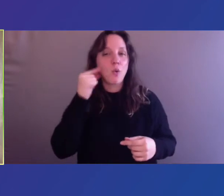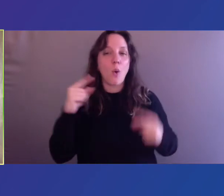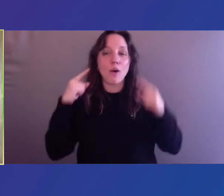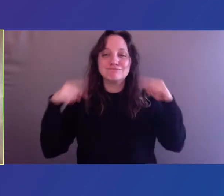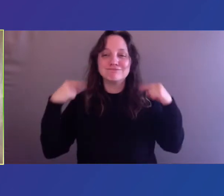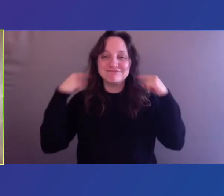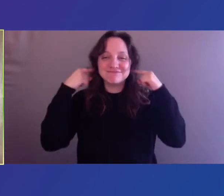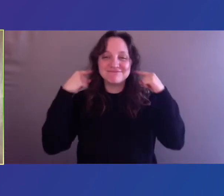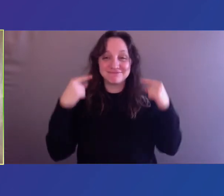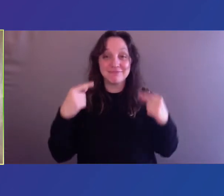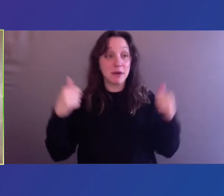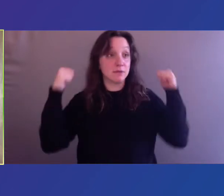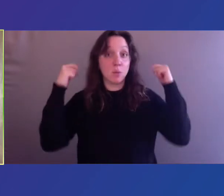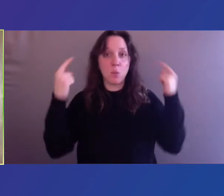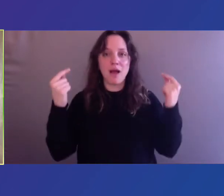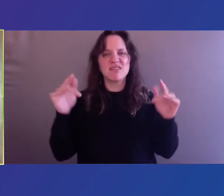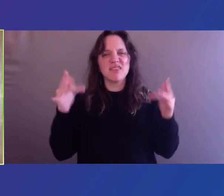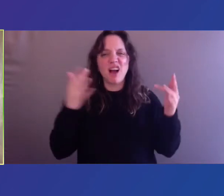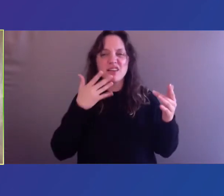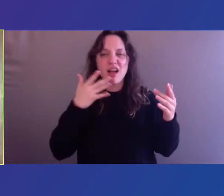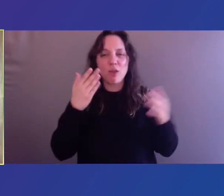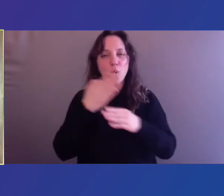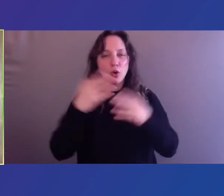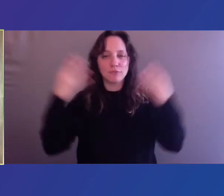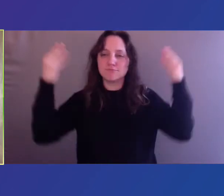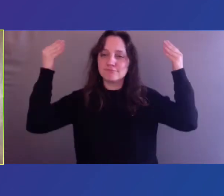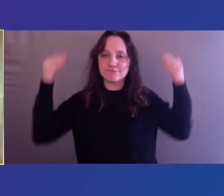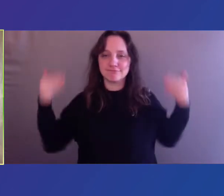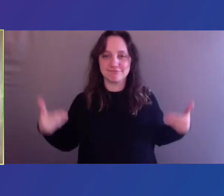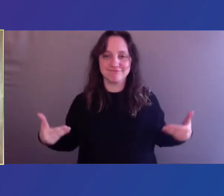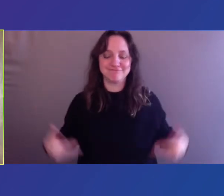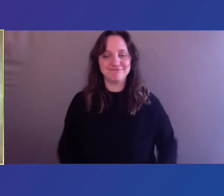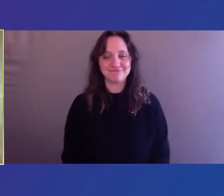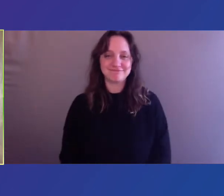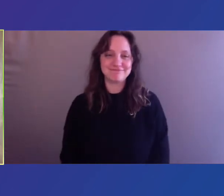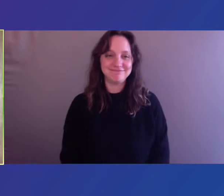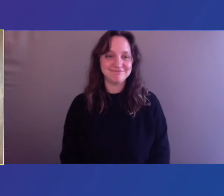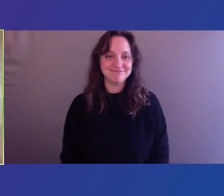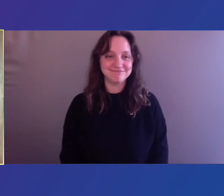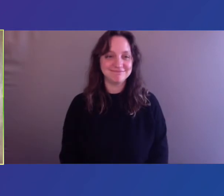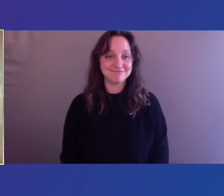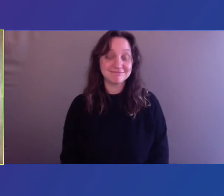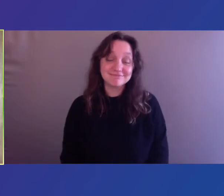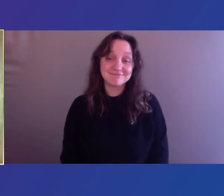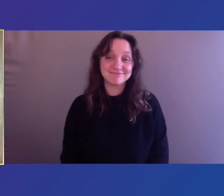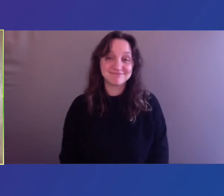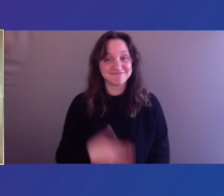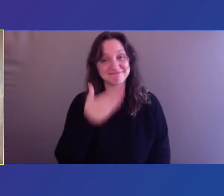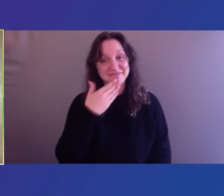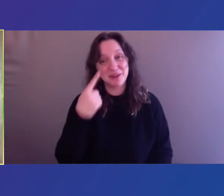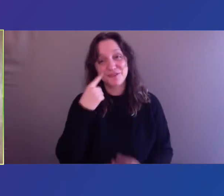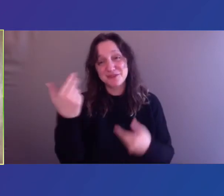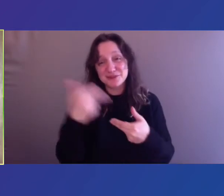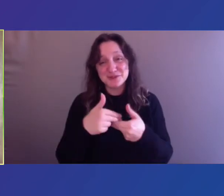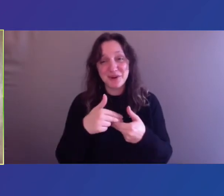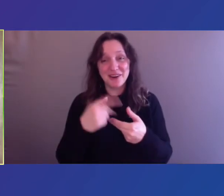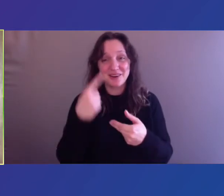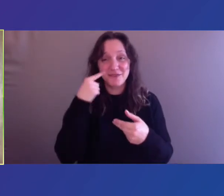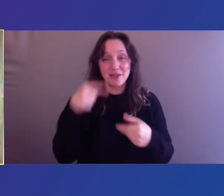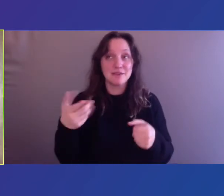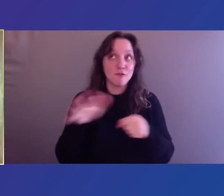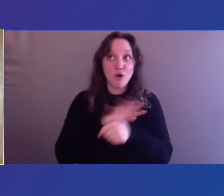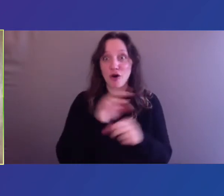and I'm sitting in front of a light-colored wood background. Thank you so much for joining us for the completely